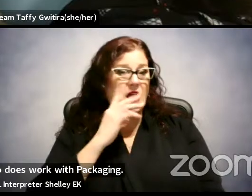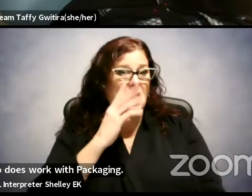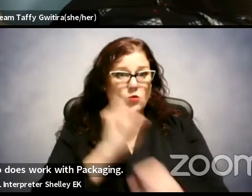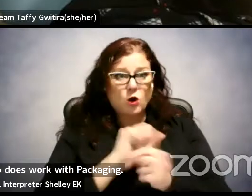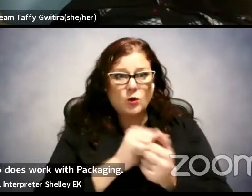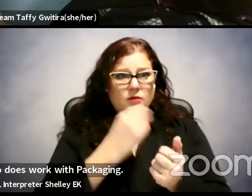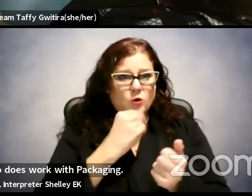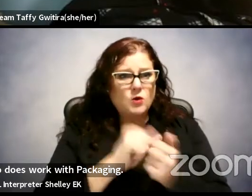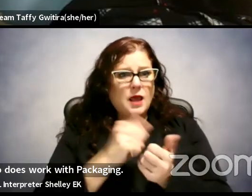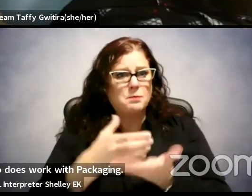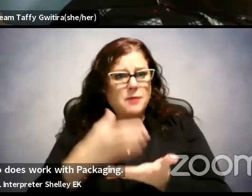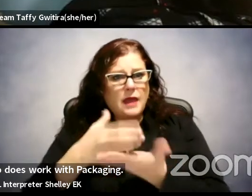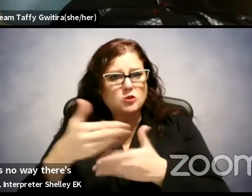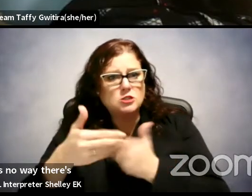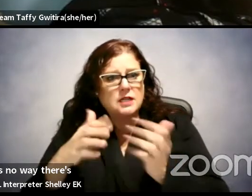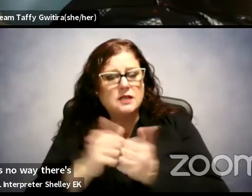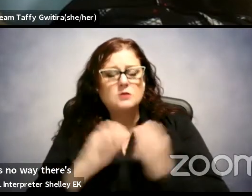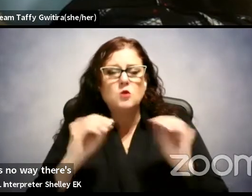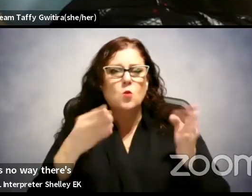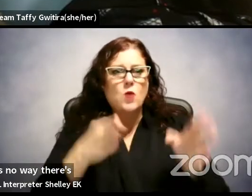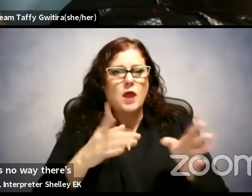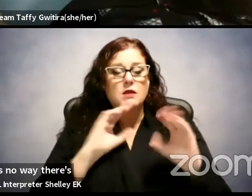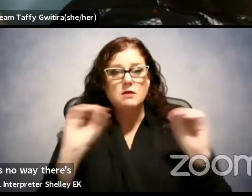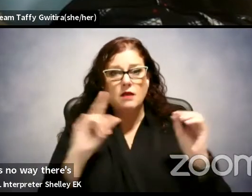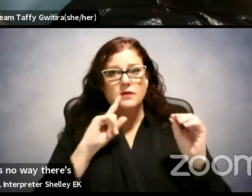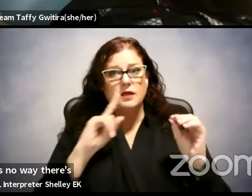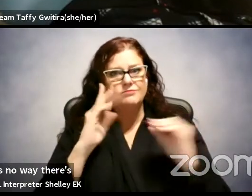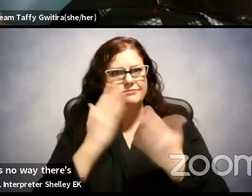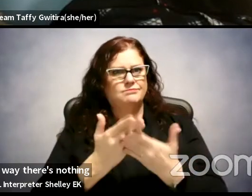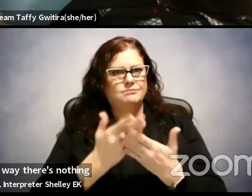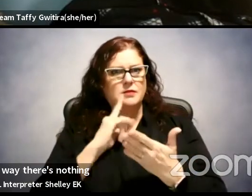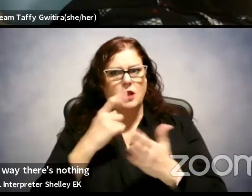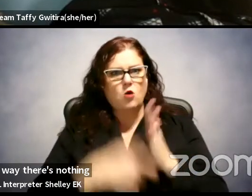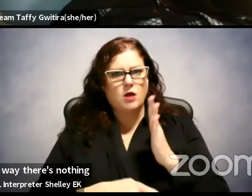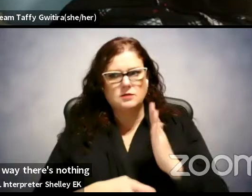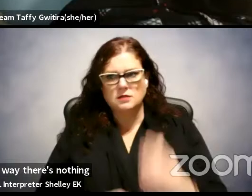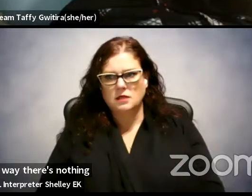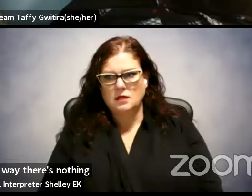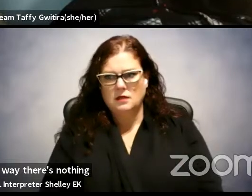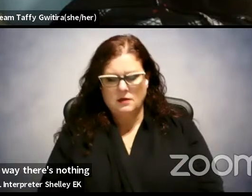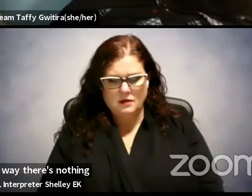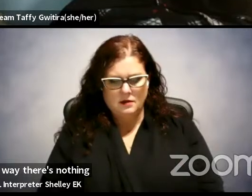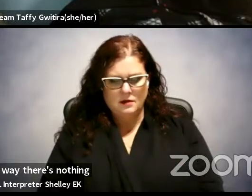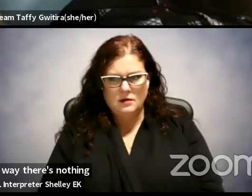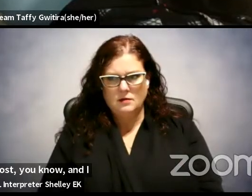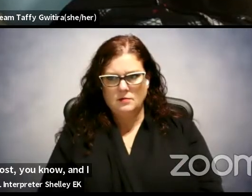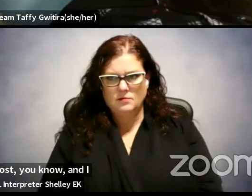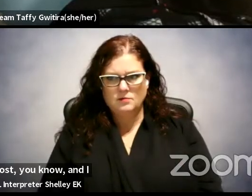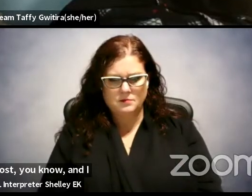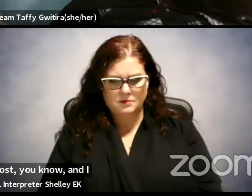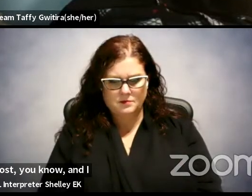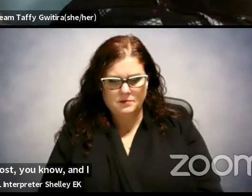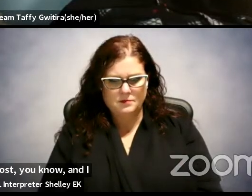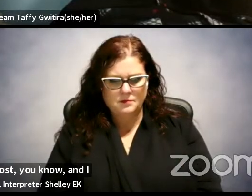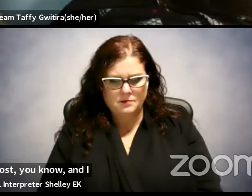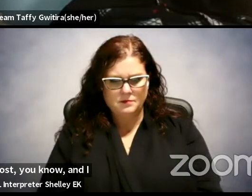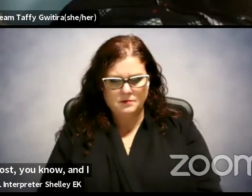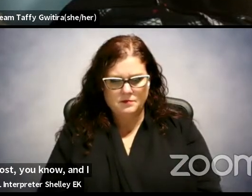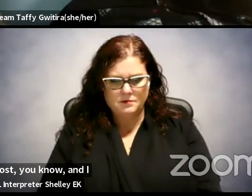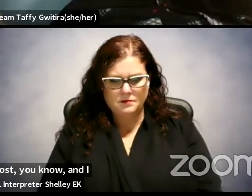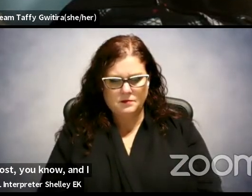was like, there's no way. There's nothing that justifies this cost. And I thought, again, back to where I lived back